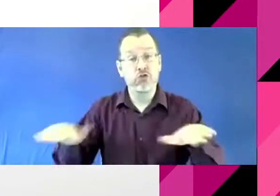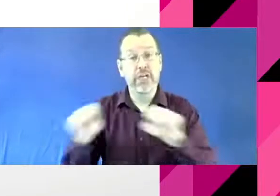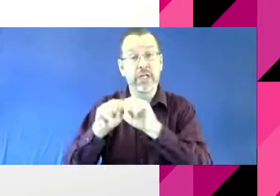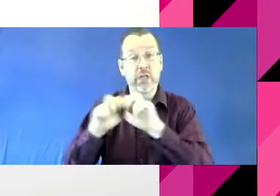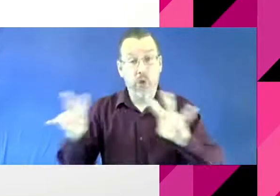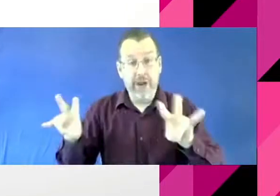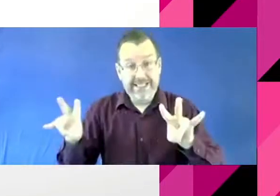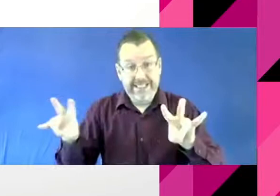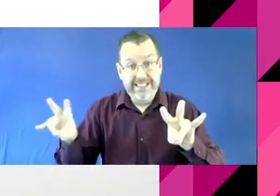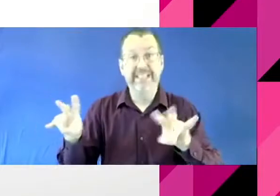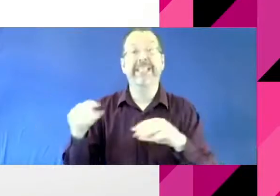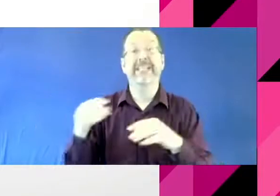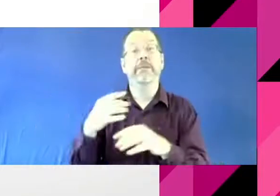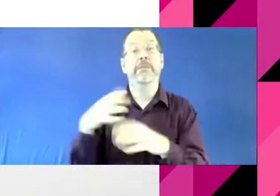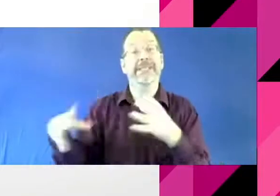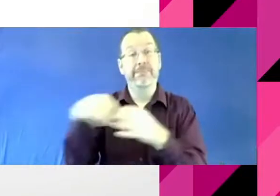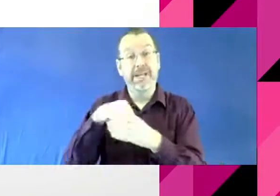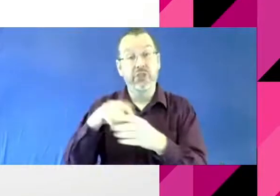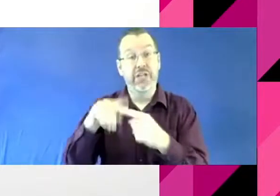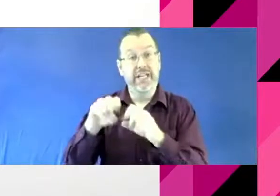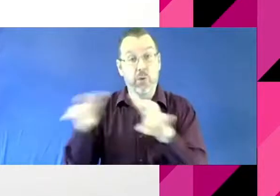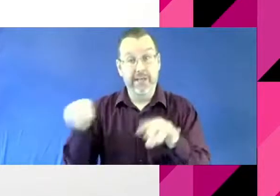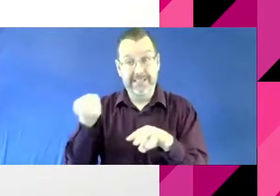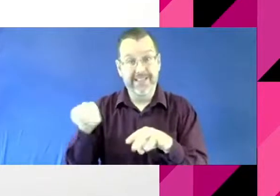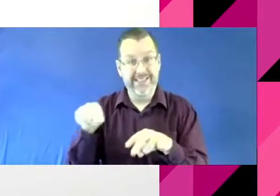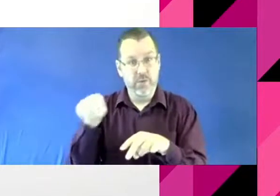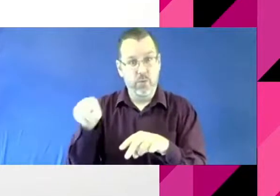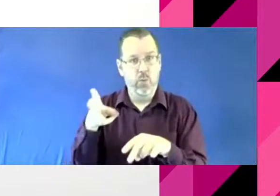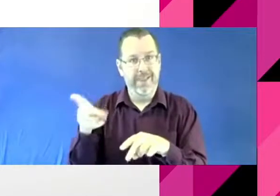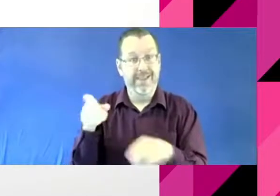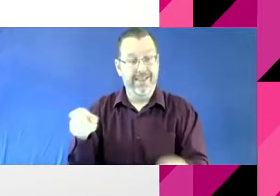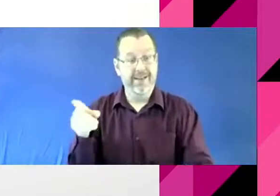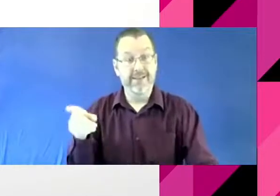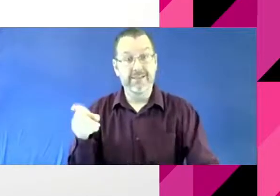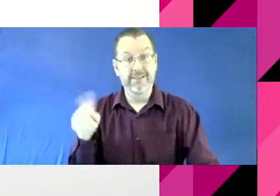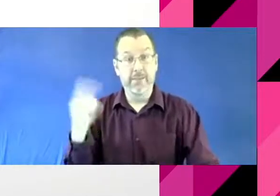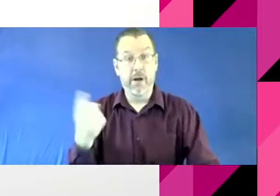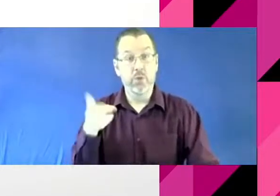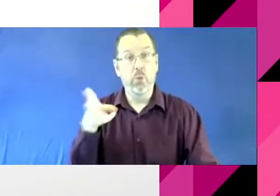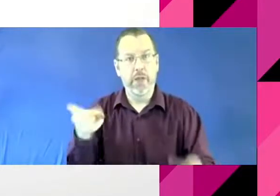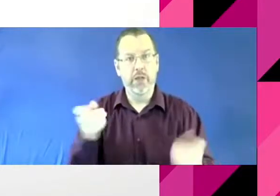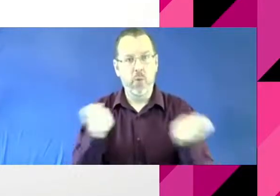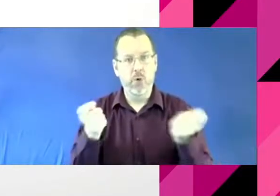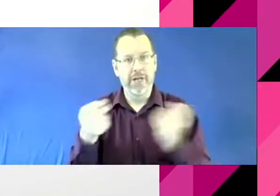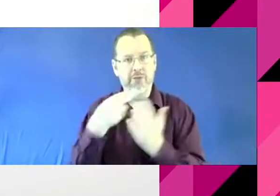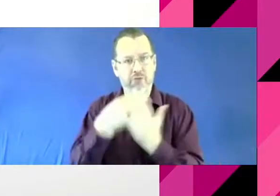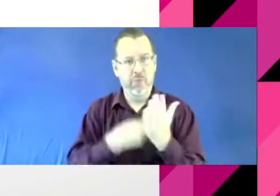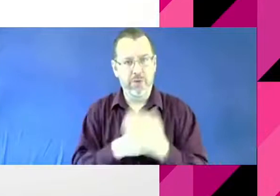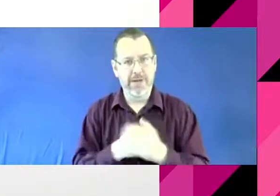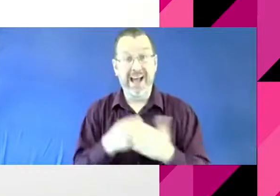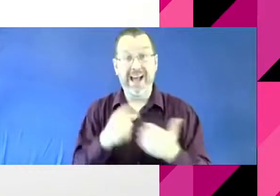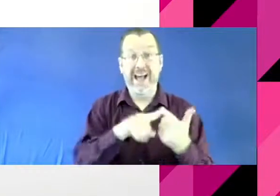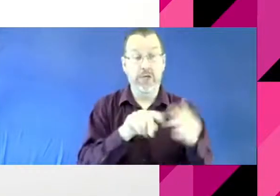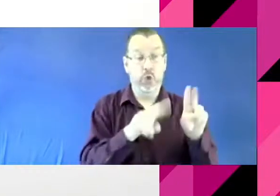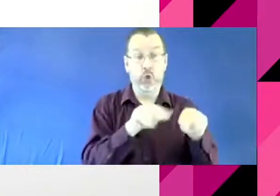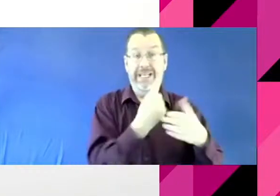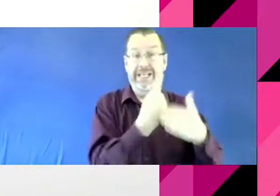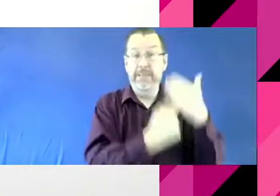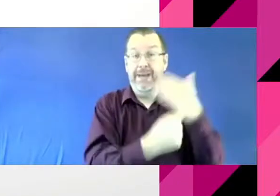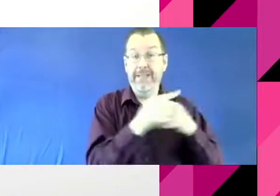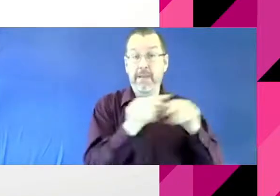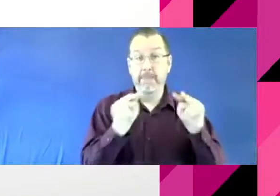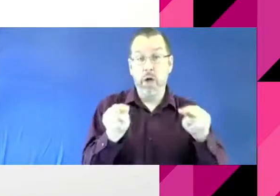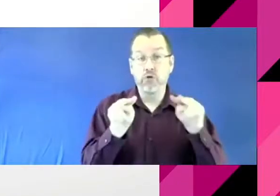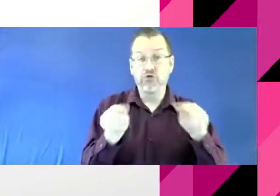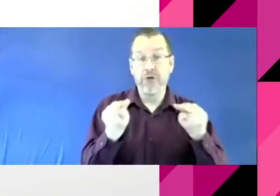and Youth, who will coordinate the report, but also for the newly formed independent monitoring mechanism, a requirement